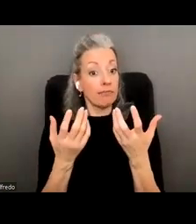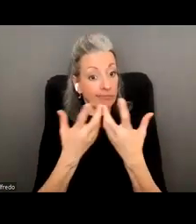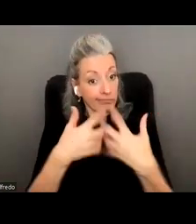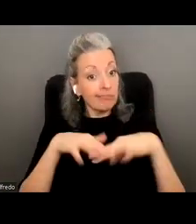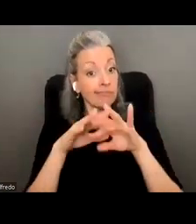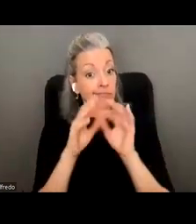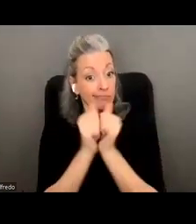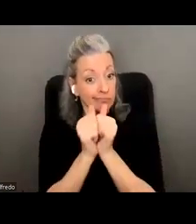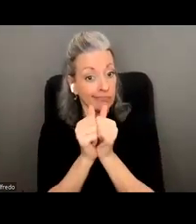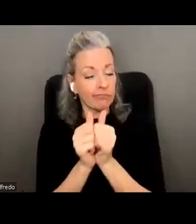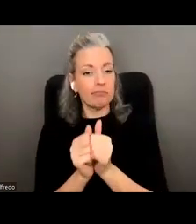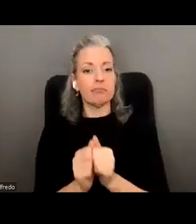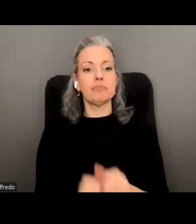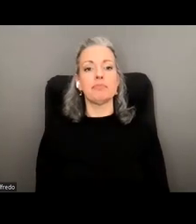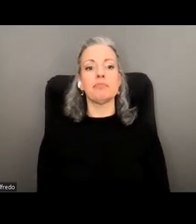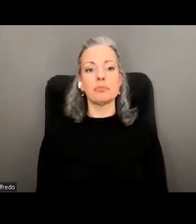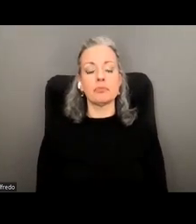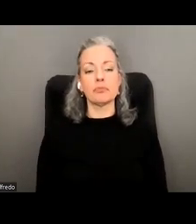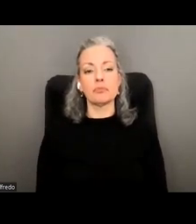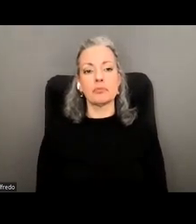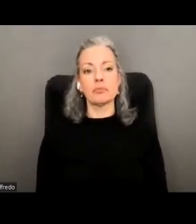tying all of our efforts together.